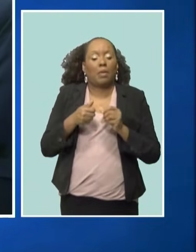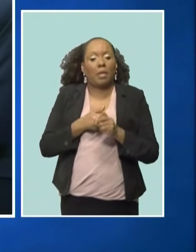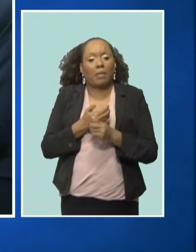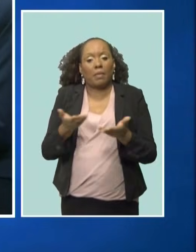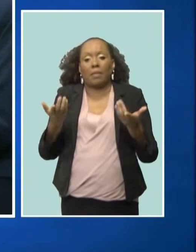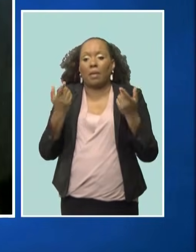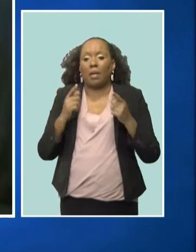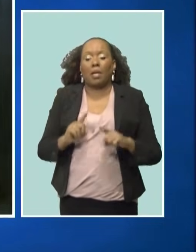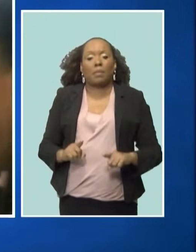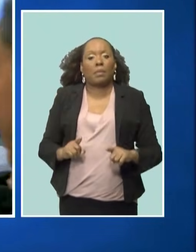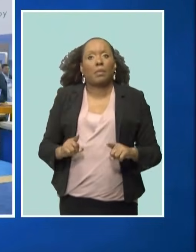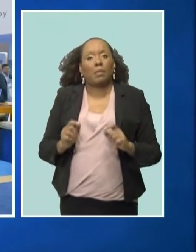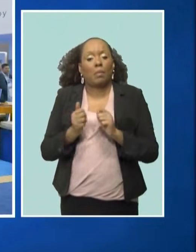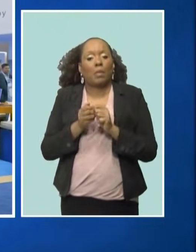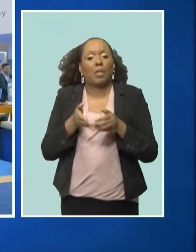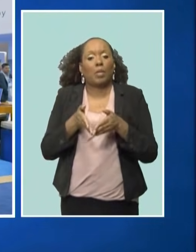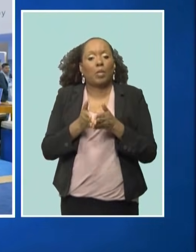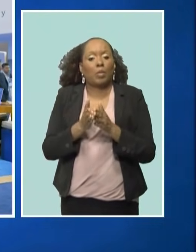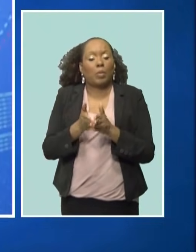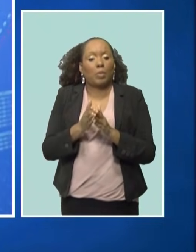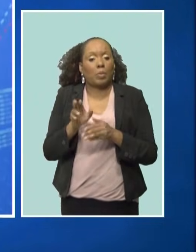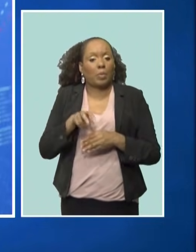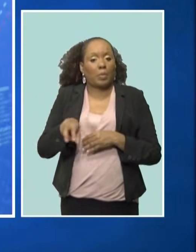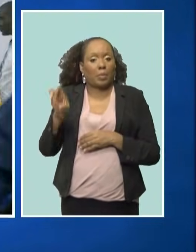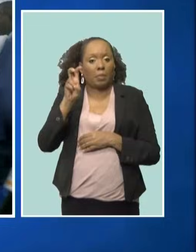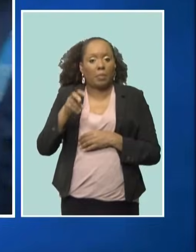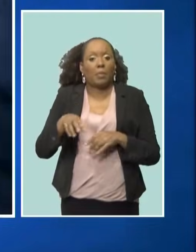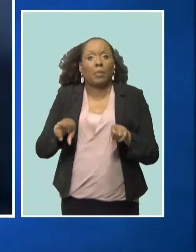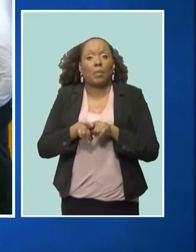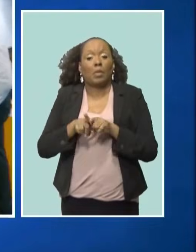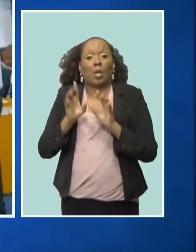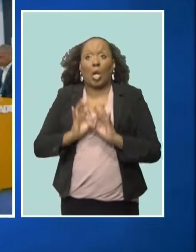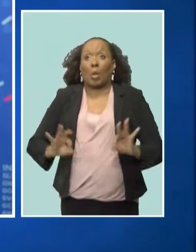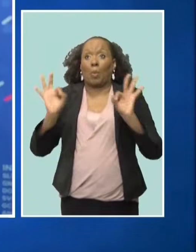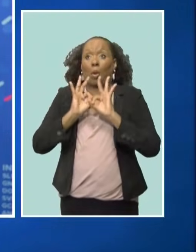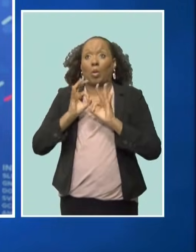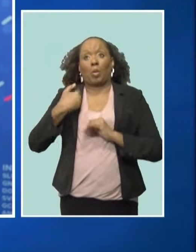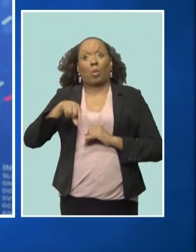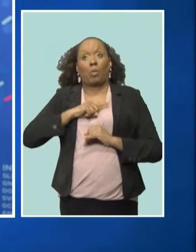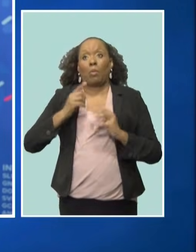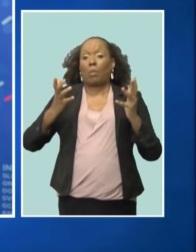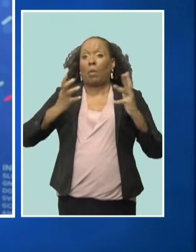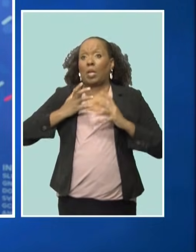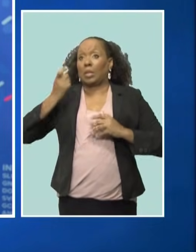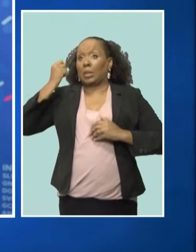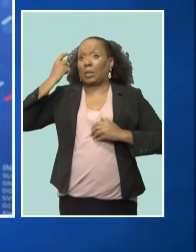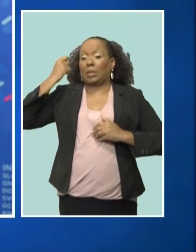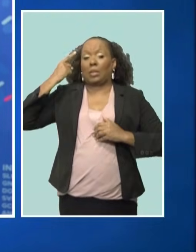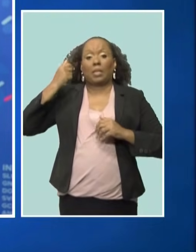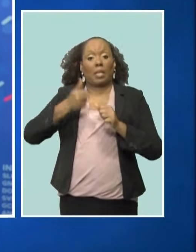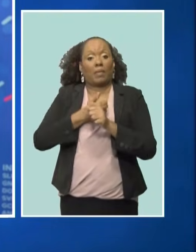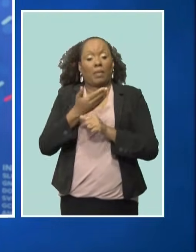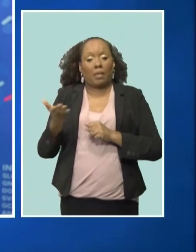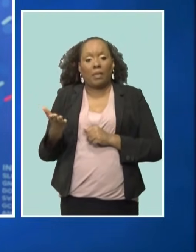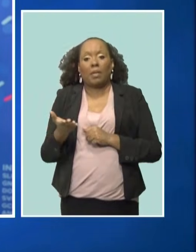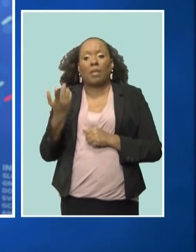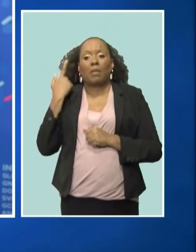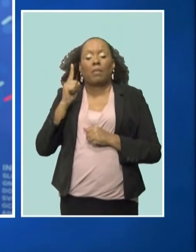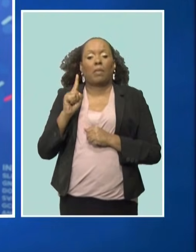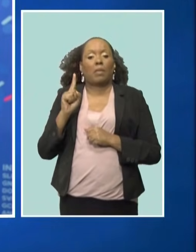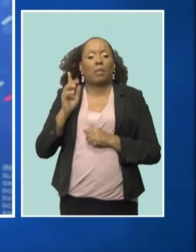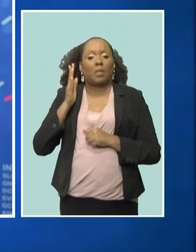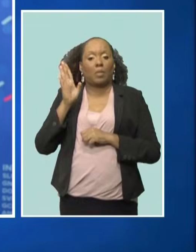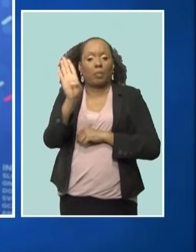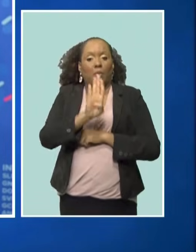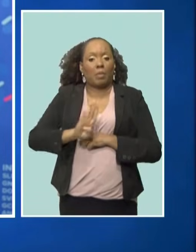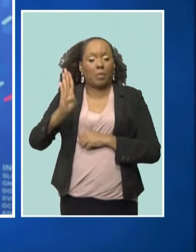It is also critically important for us to not only understand what is on the books for Barbados, but also to